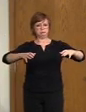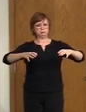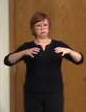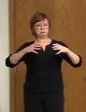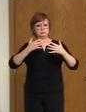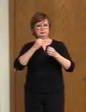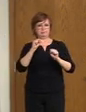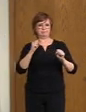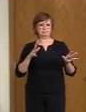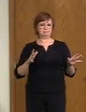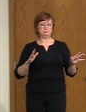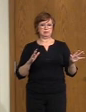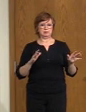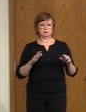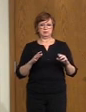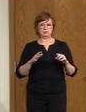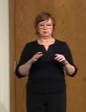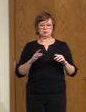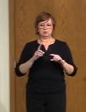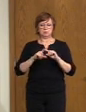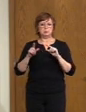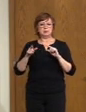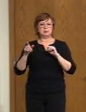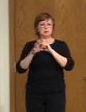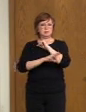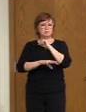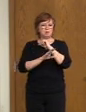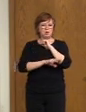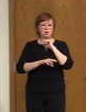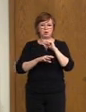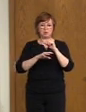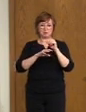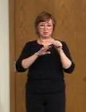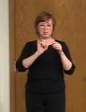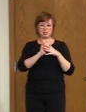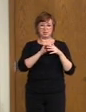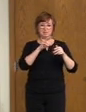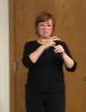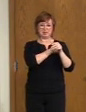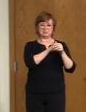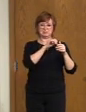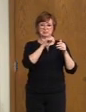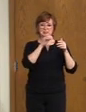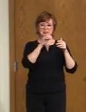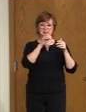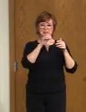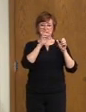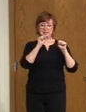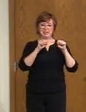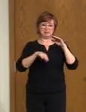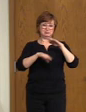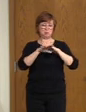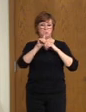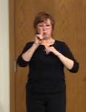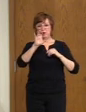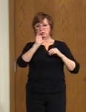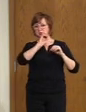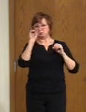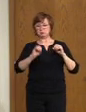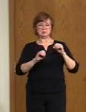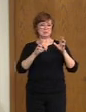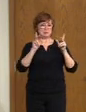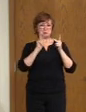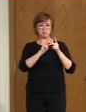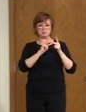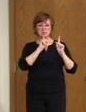people who are most vulnerable. And no vaccine is 100% effective, so we'll understand how effective the vaccine is, how